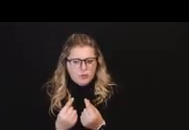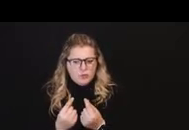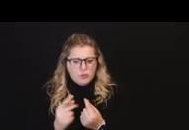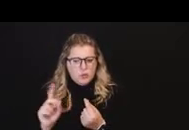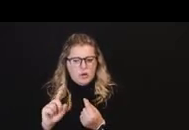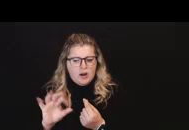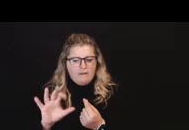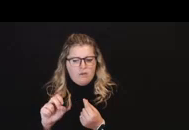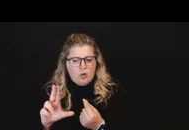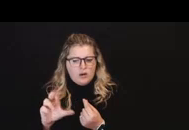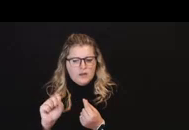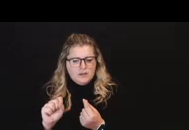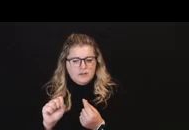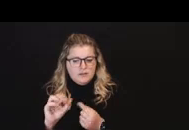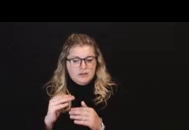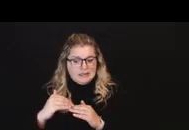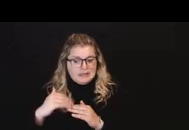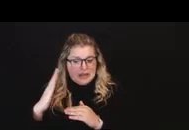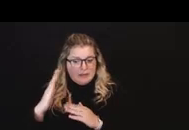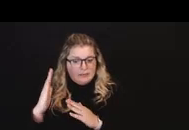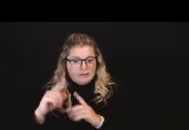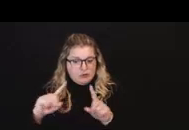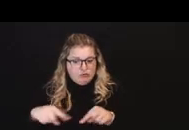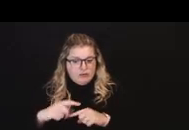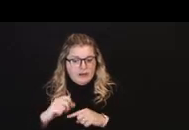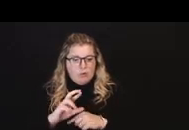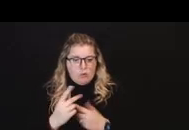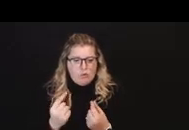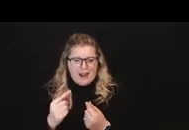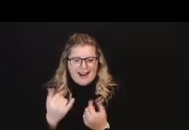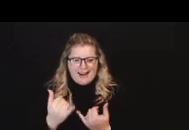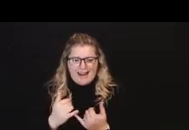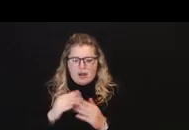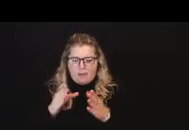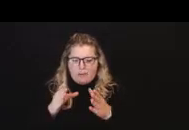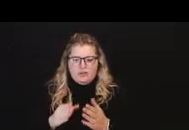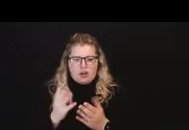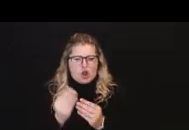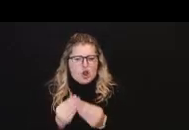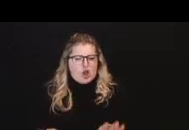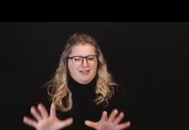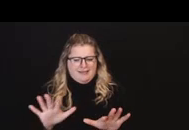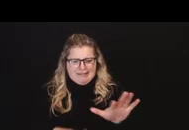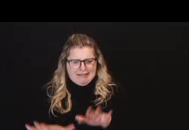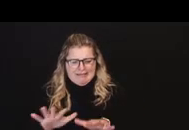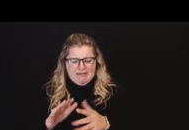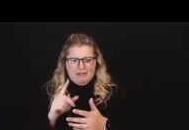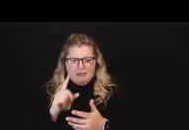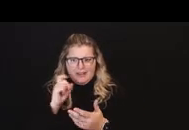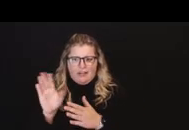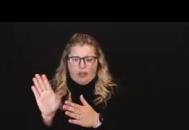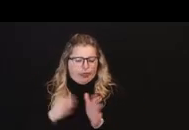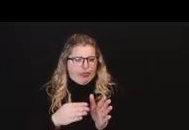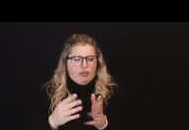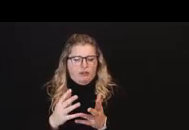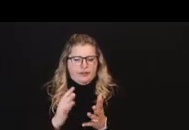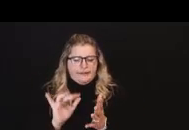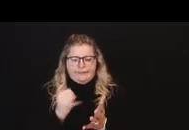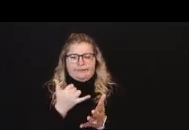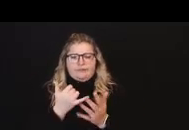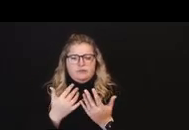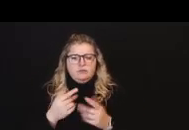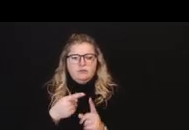focus go? Does it go back to the top of the screen? Well, now they're lost. They were in the middle of something else when you decided to take their focus. So there are